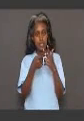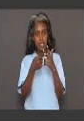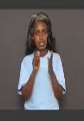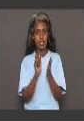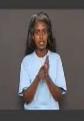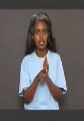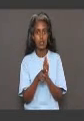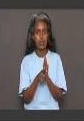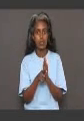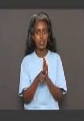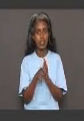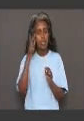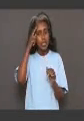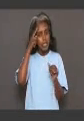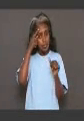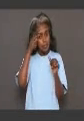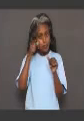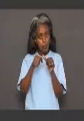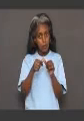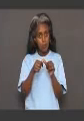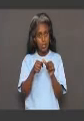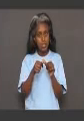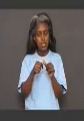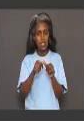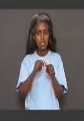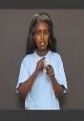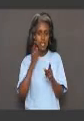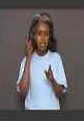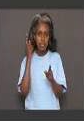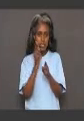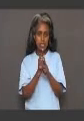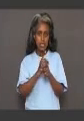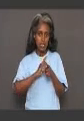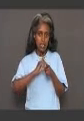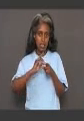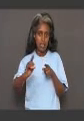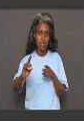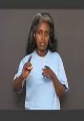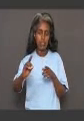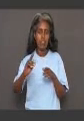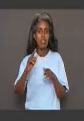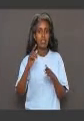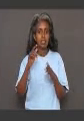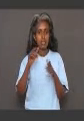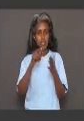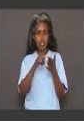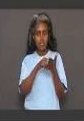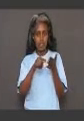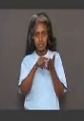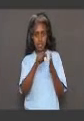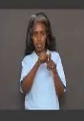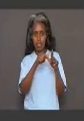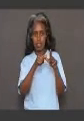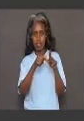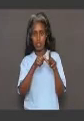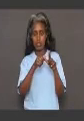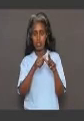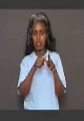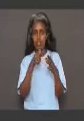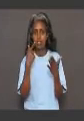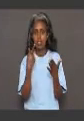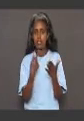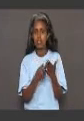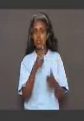example, remember that a straight line can still be an angle. It